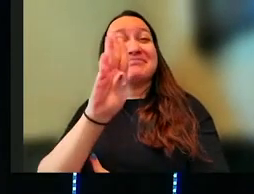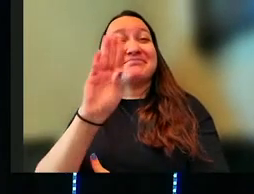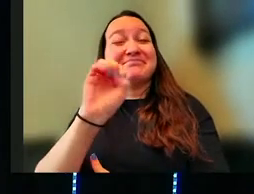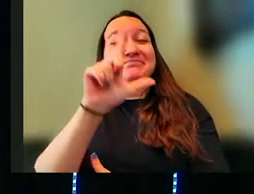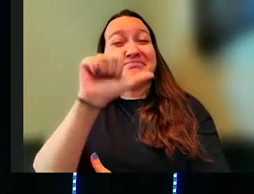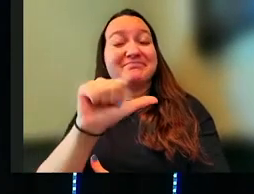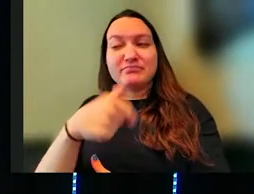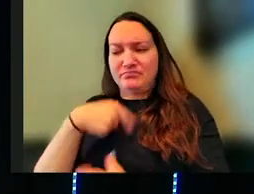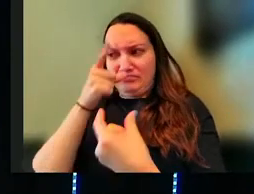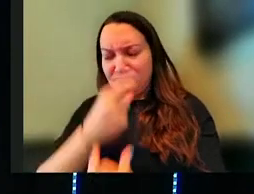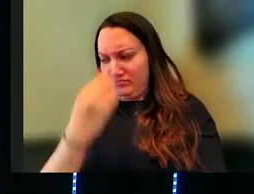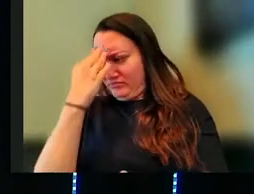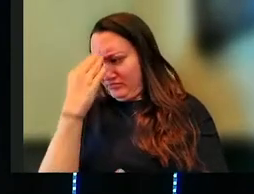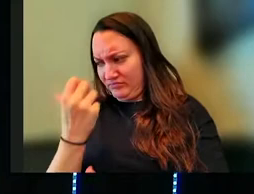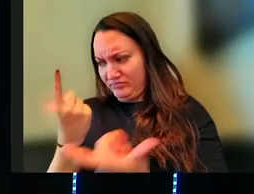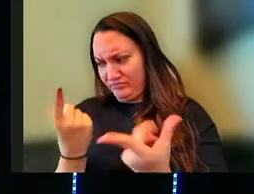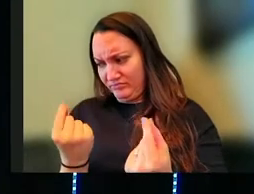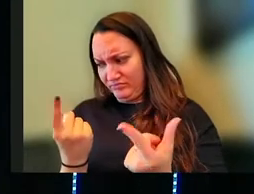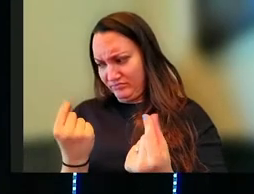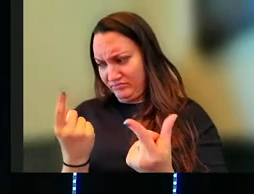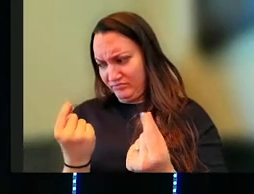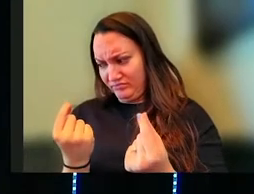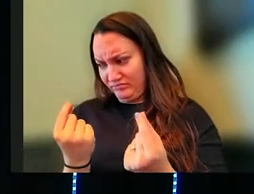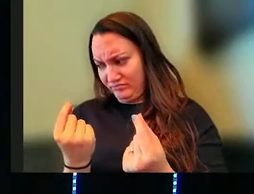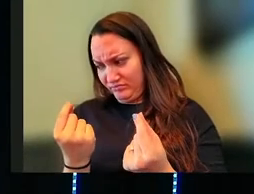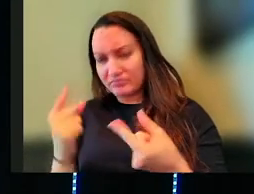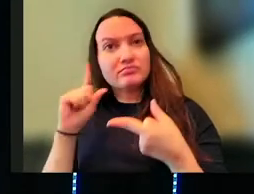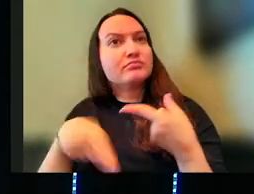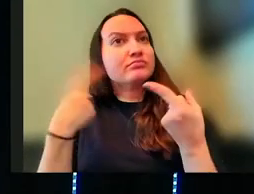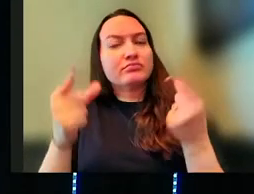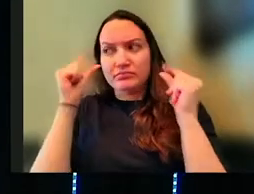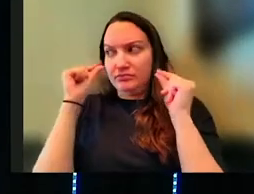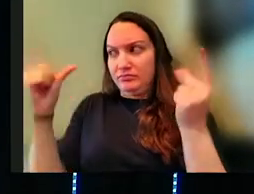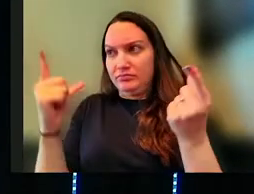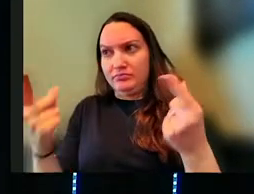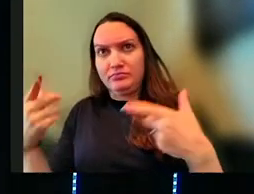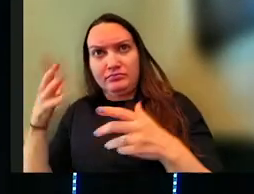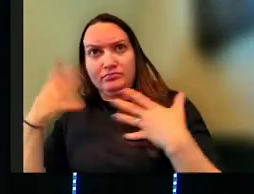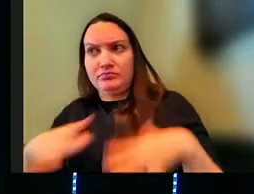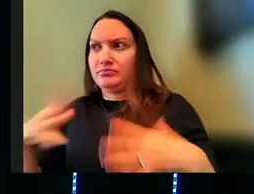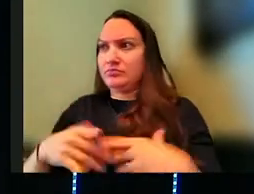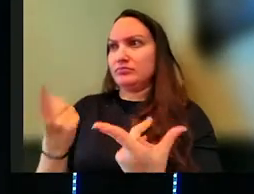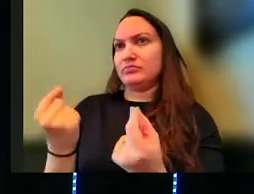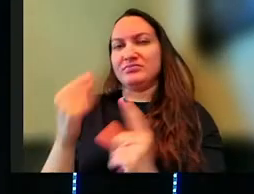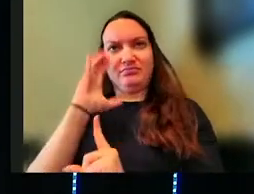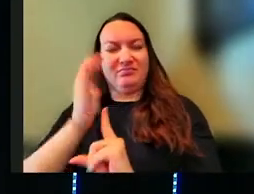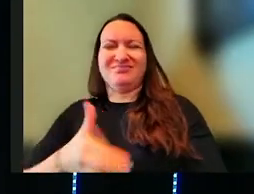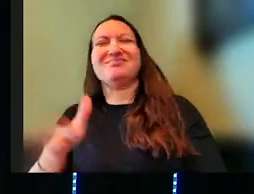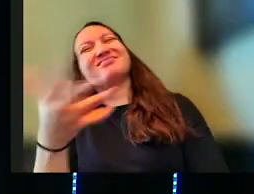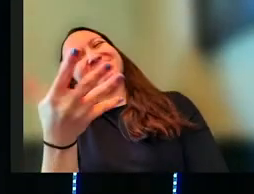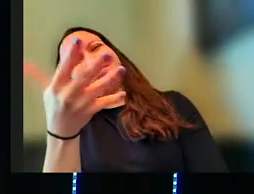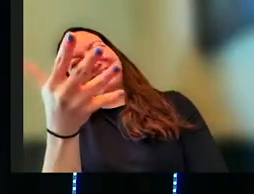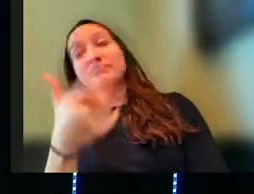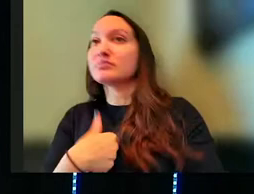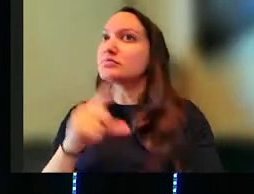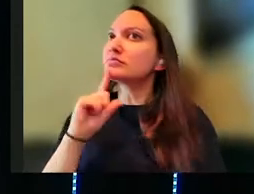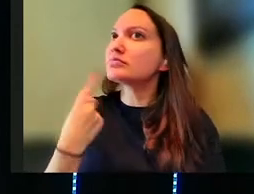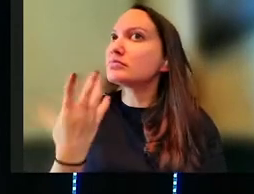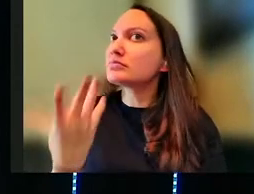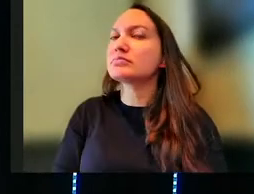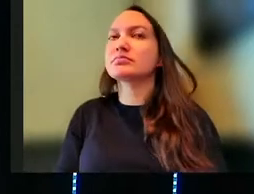know what to do with stuff. Like when I wake up, I'm like, what are we going to wear today? Okay, some of guys are get out of here, man. It's like, I'm serious, you know?